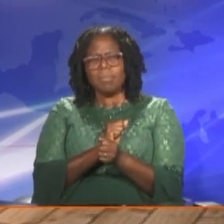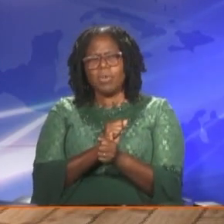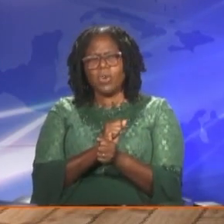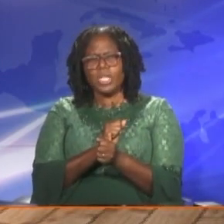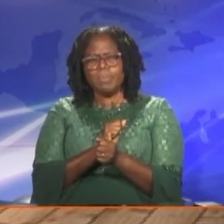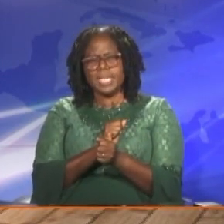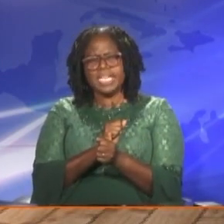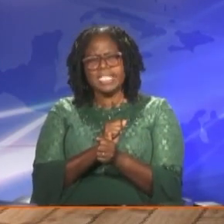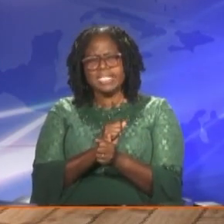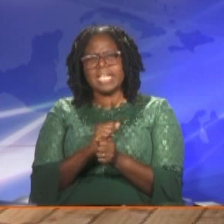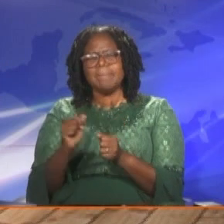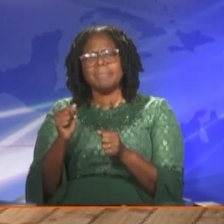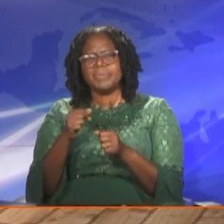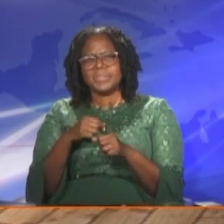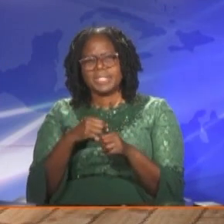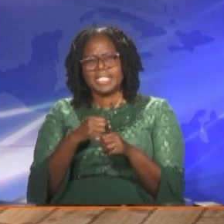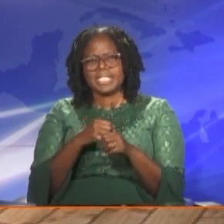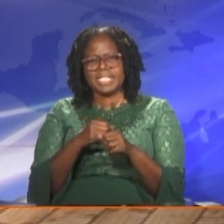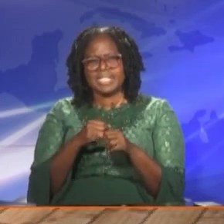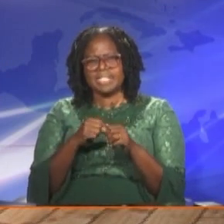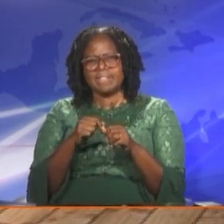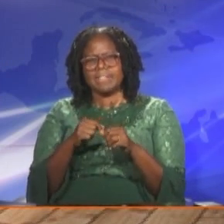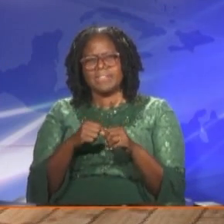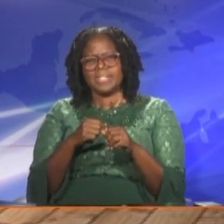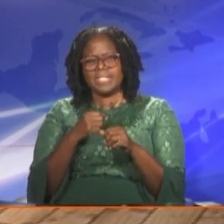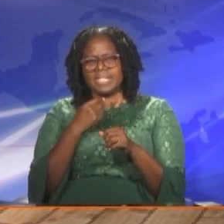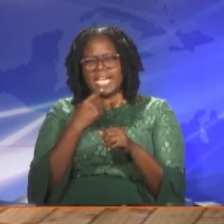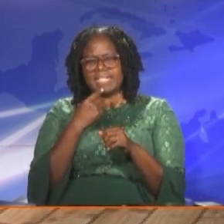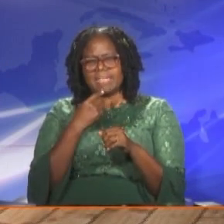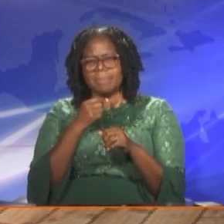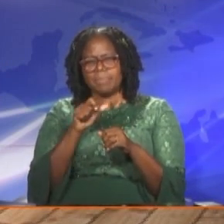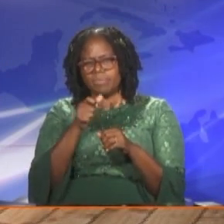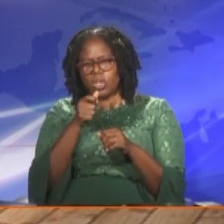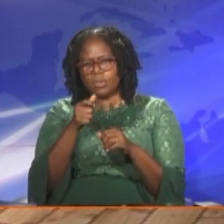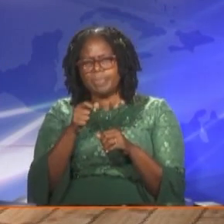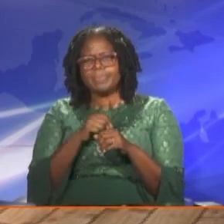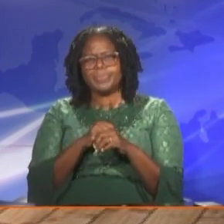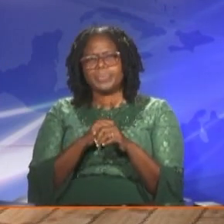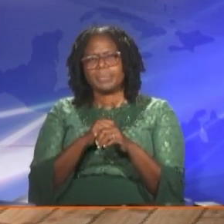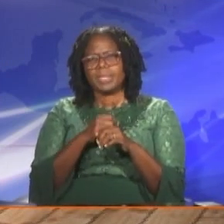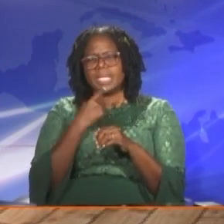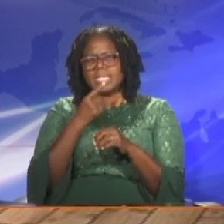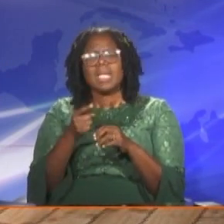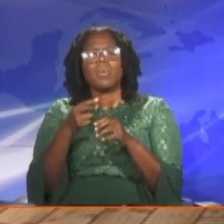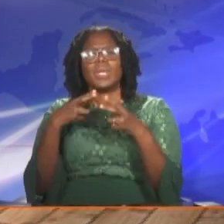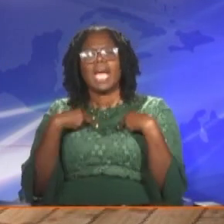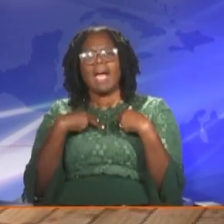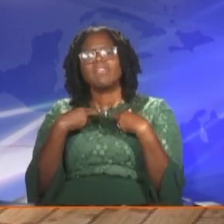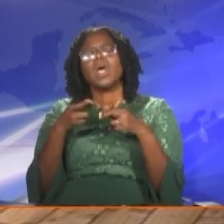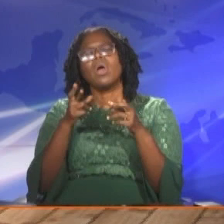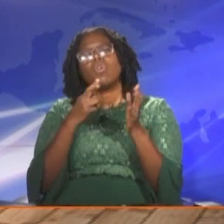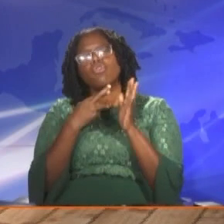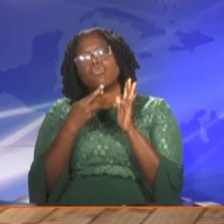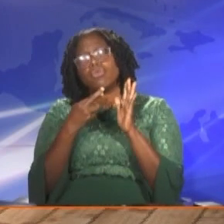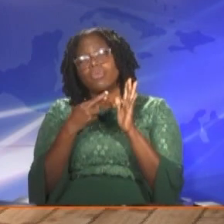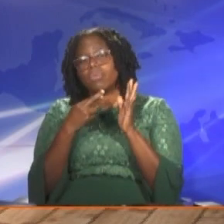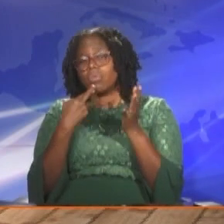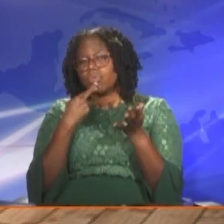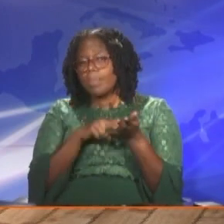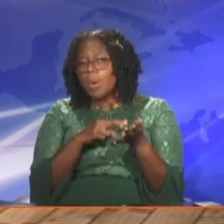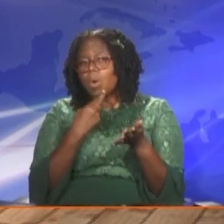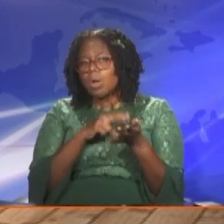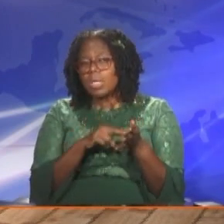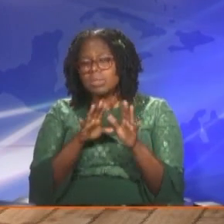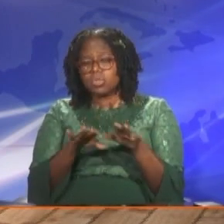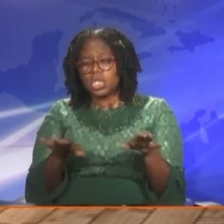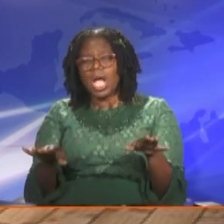what we have found is there are reports of child labor more in the informal sector in Trinidad and Tobago. So